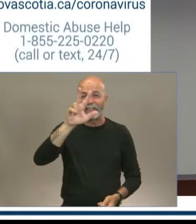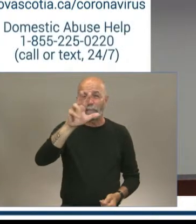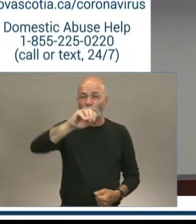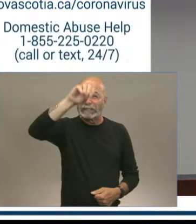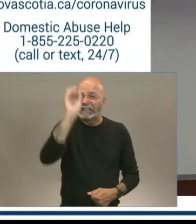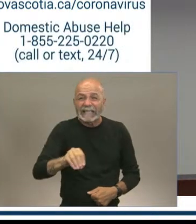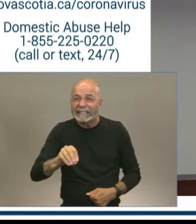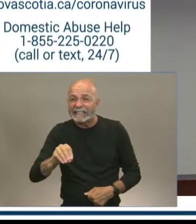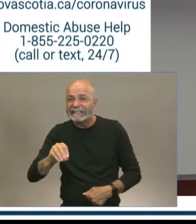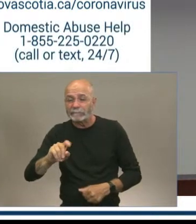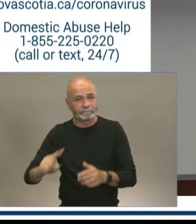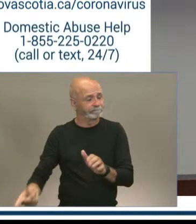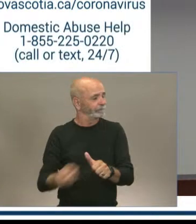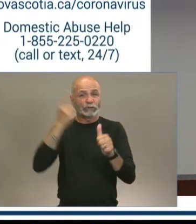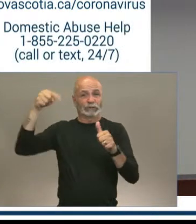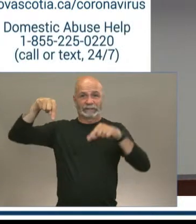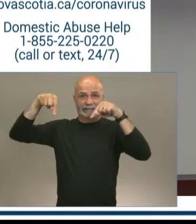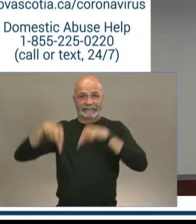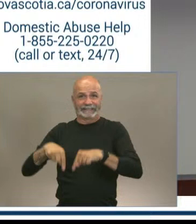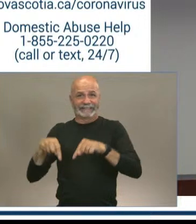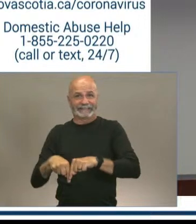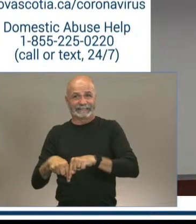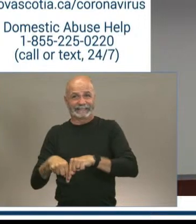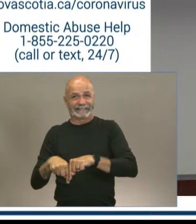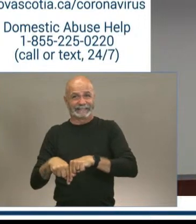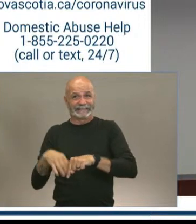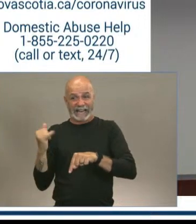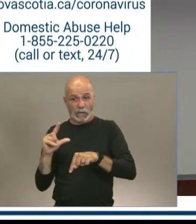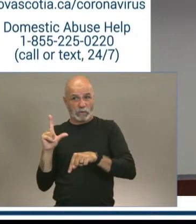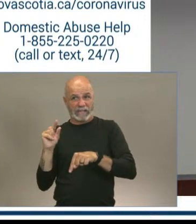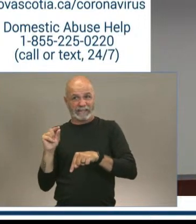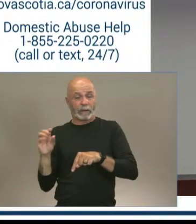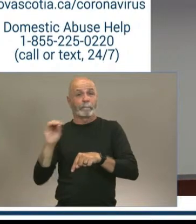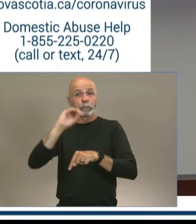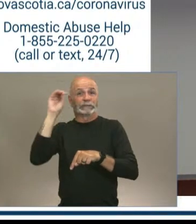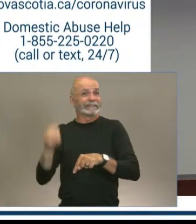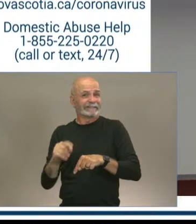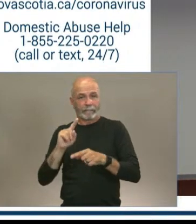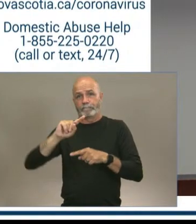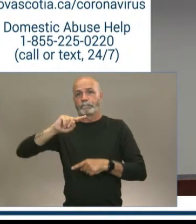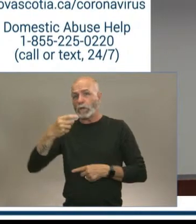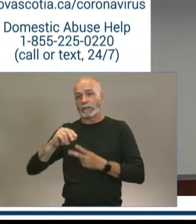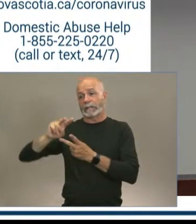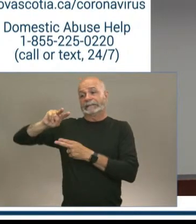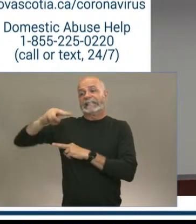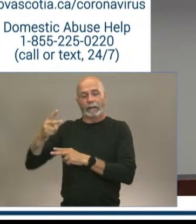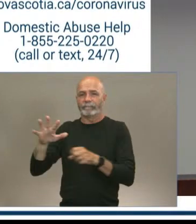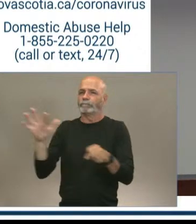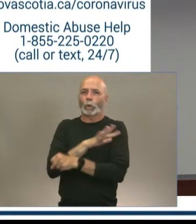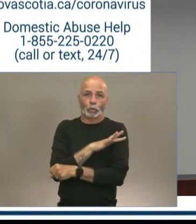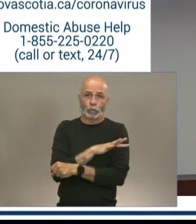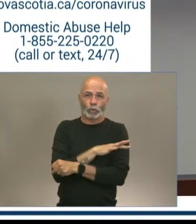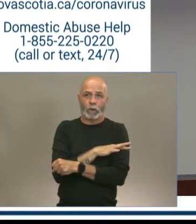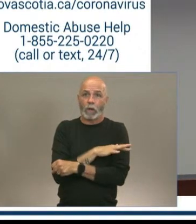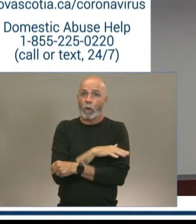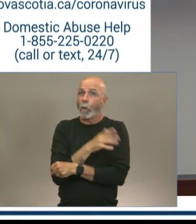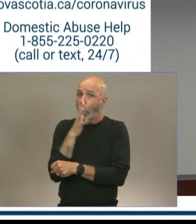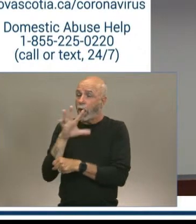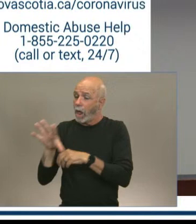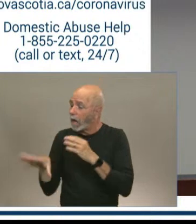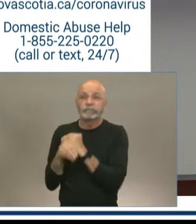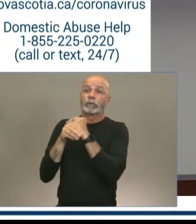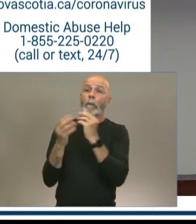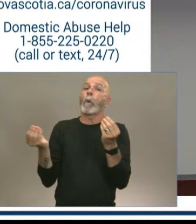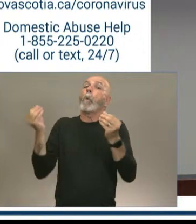of vaccine, and 20% now are fully vaccinated. That second number is rising quickly now that we're